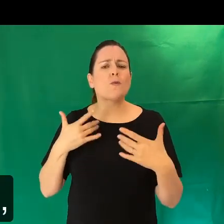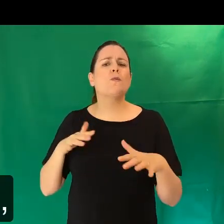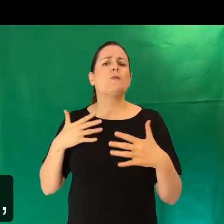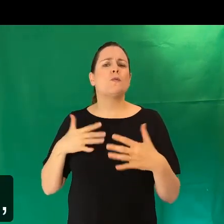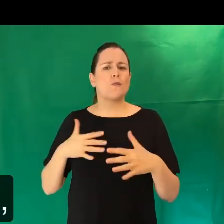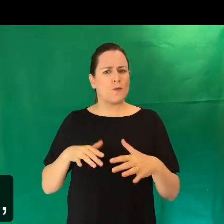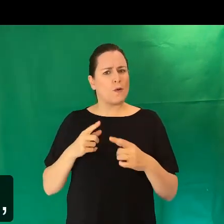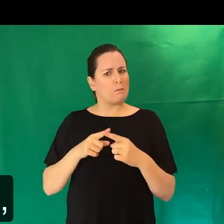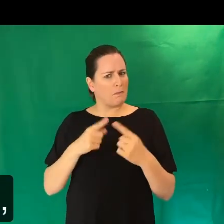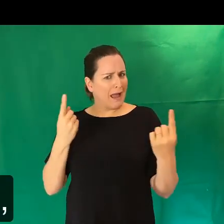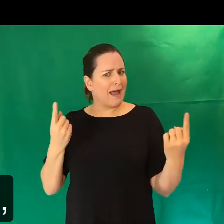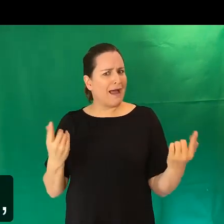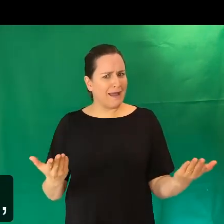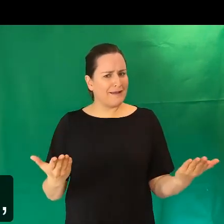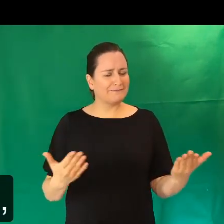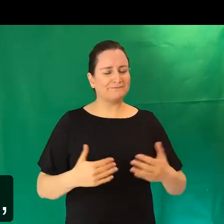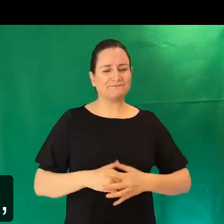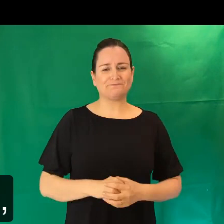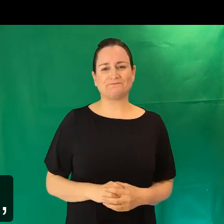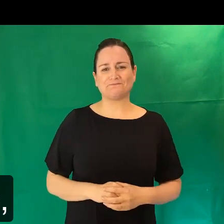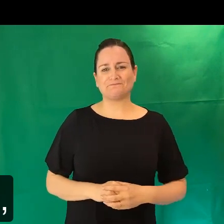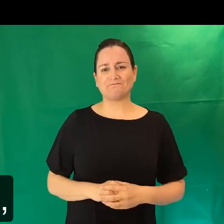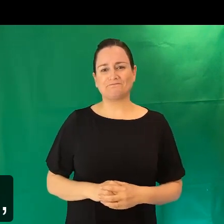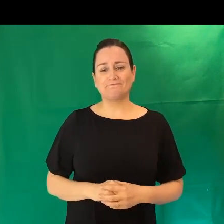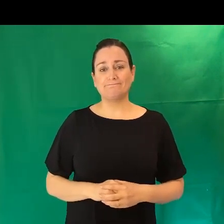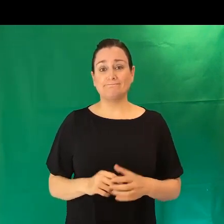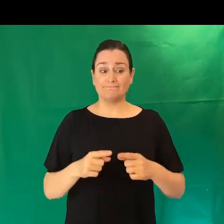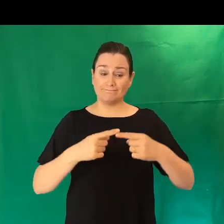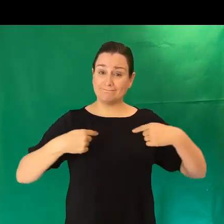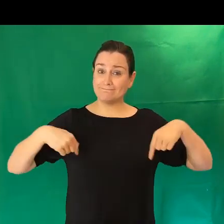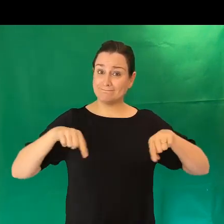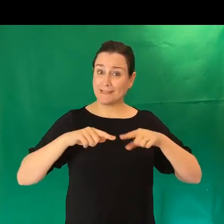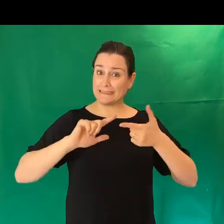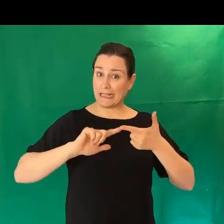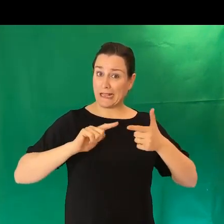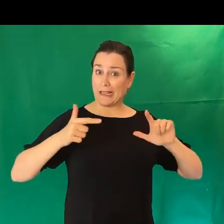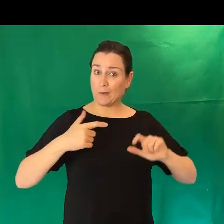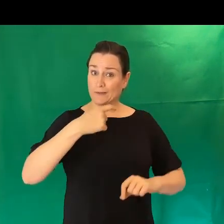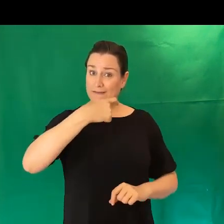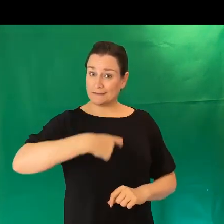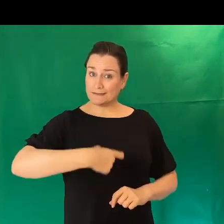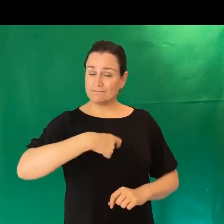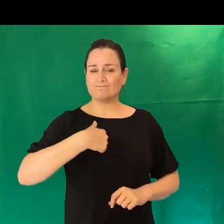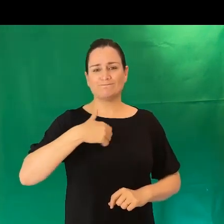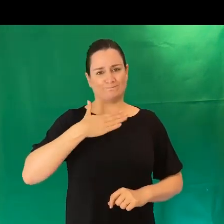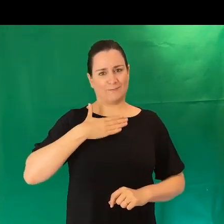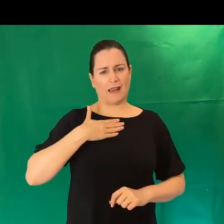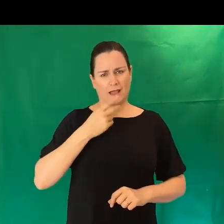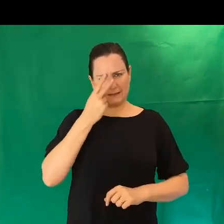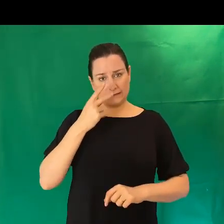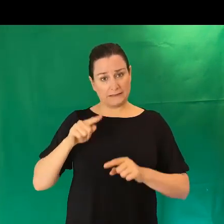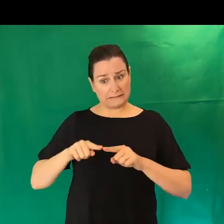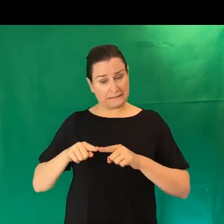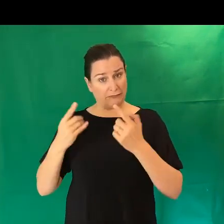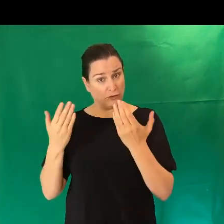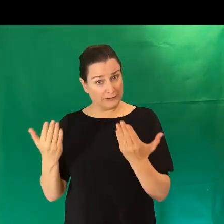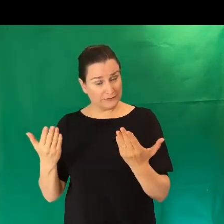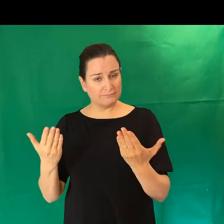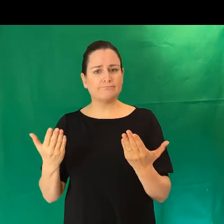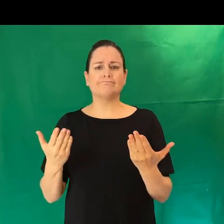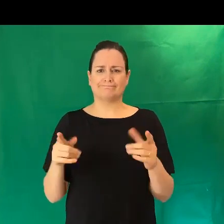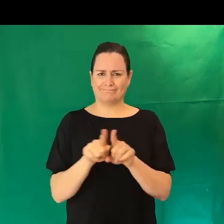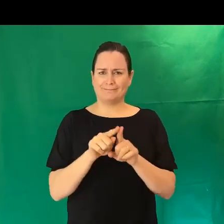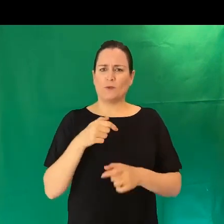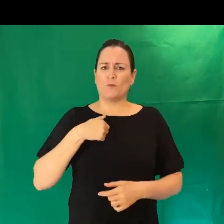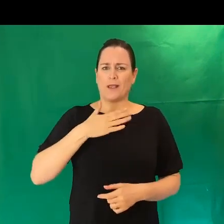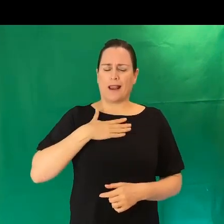languages that they know. But of course, for linguists, it's also interesting what the similarities are. These are intriguing. What